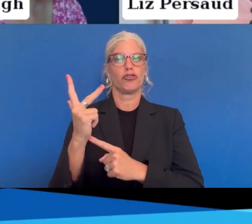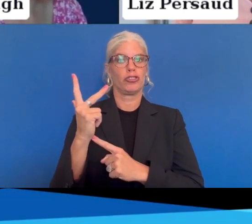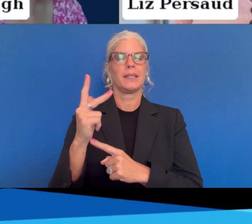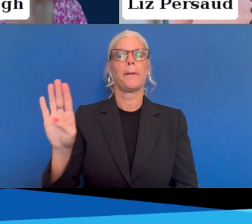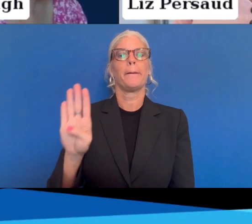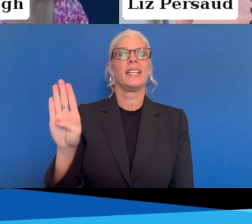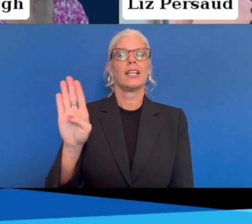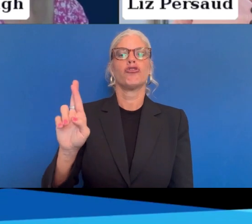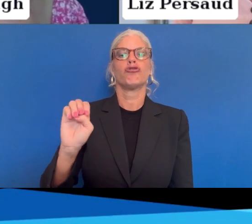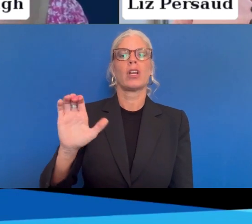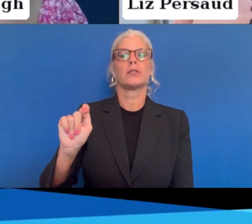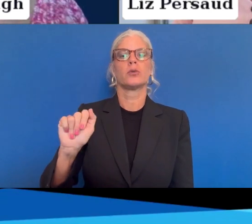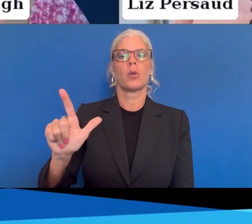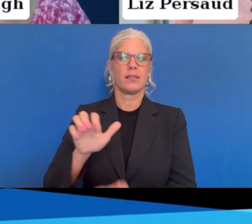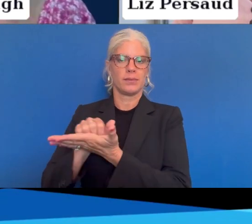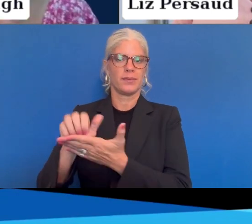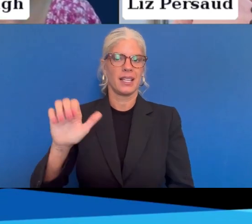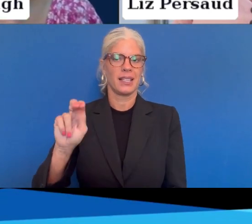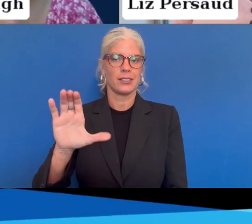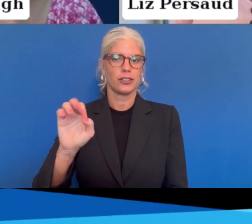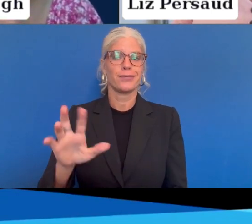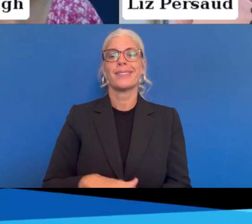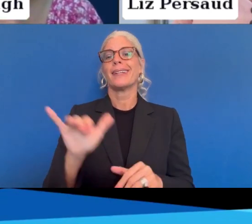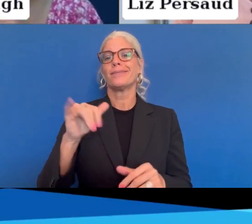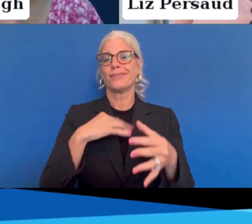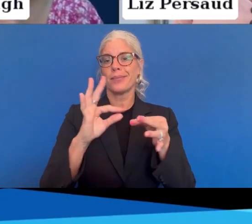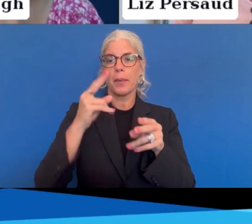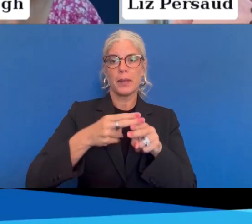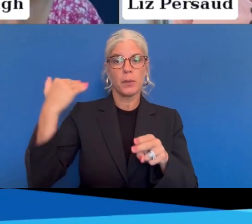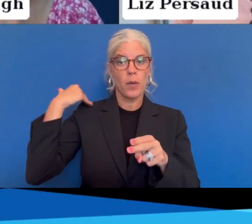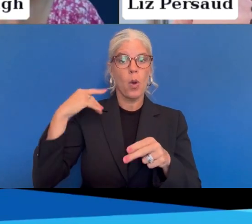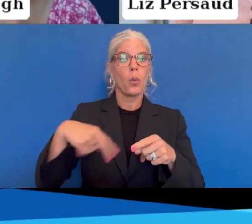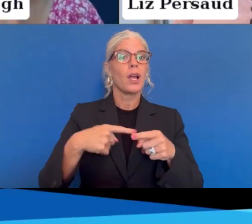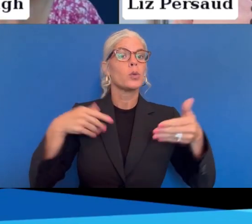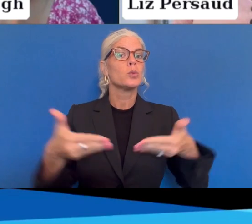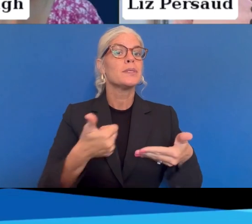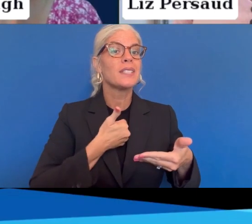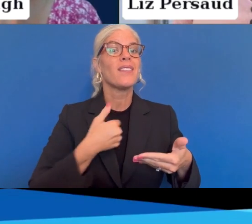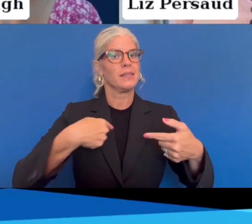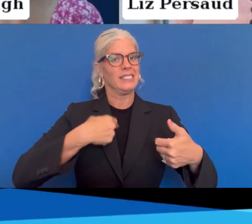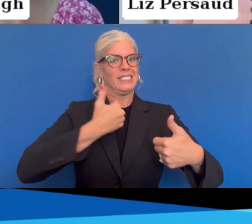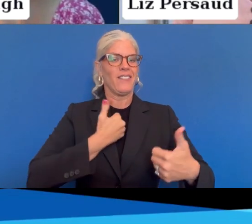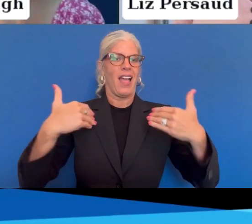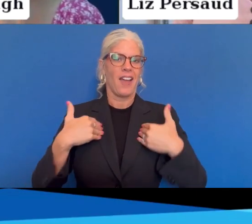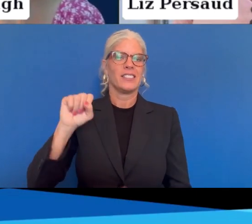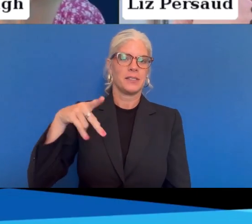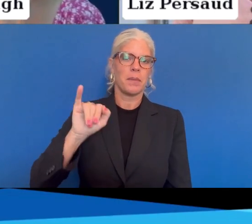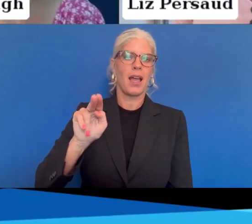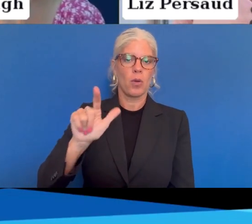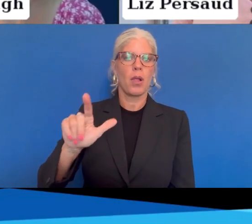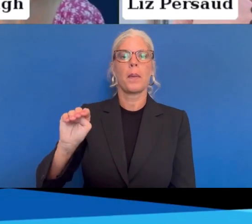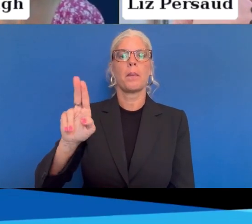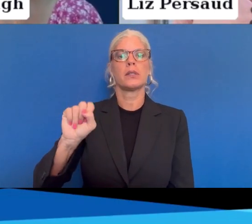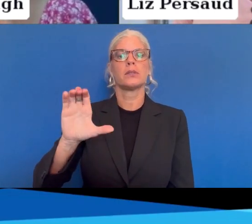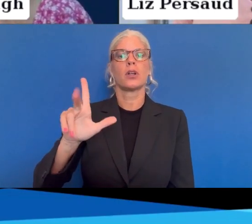stage 3B rectal cancer. So as I mentioned before when I introduced myself, that I have spinal muscular atrophy type 2.